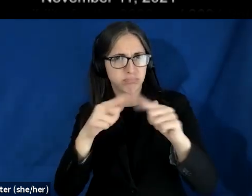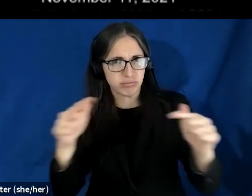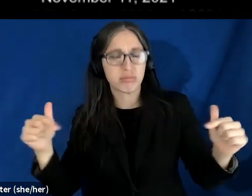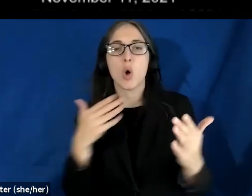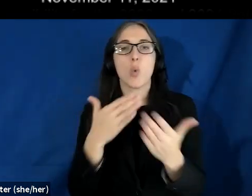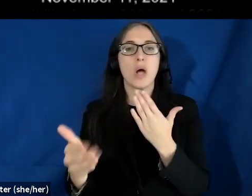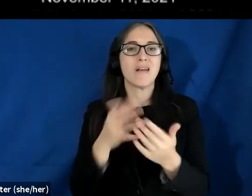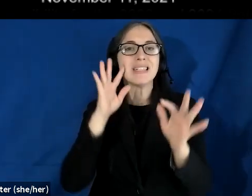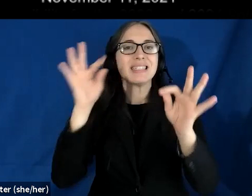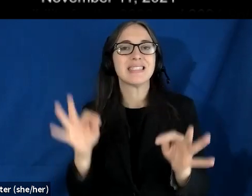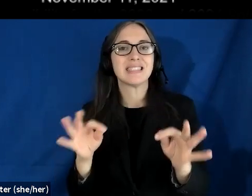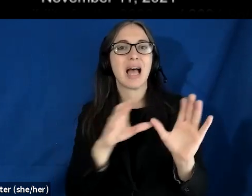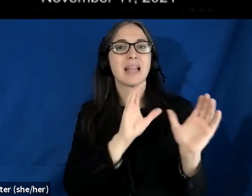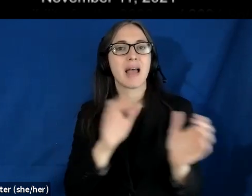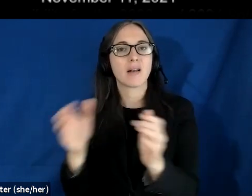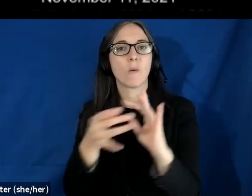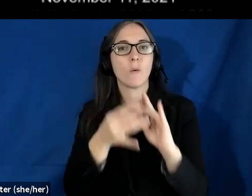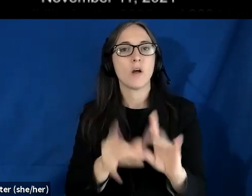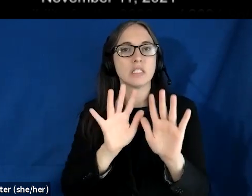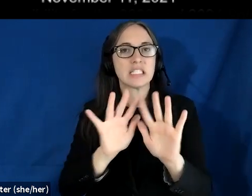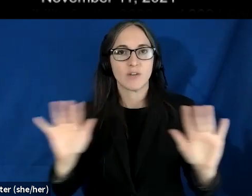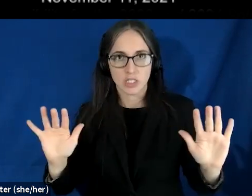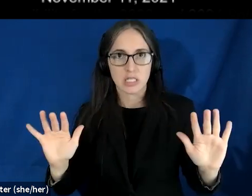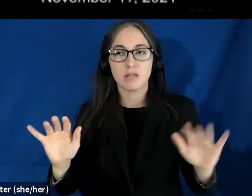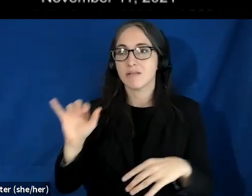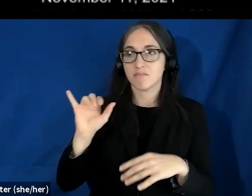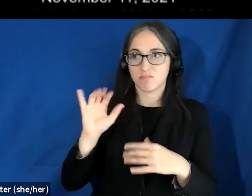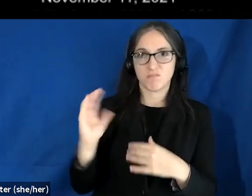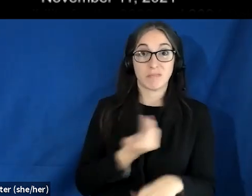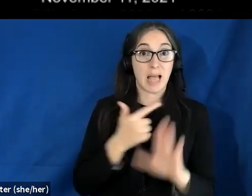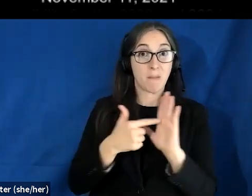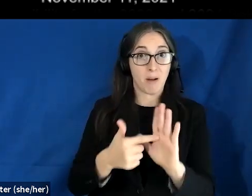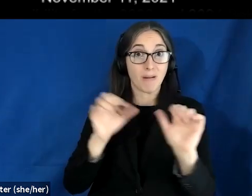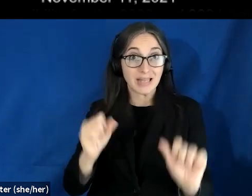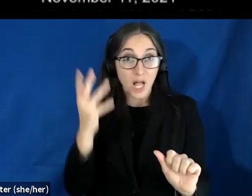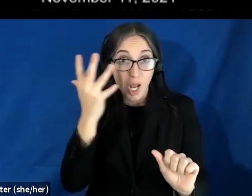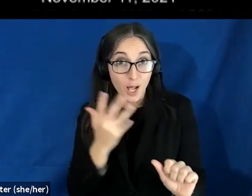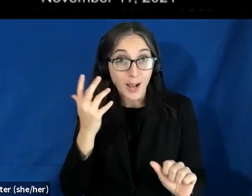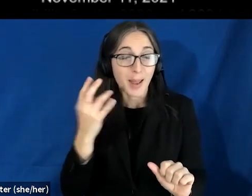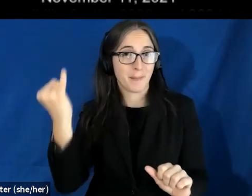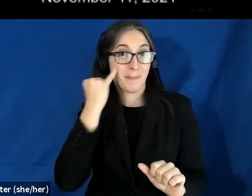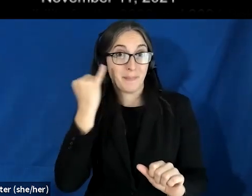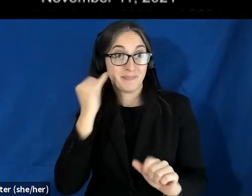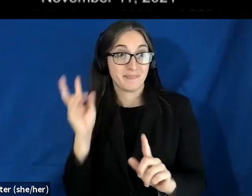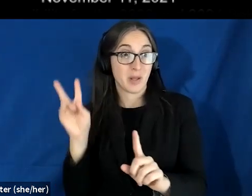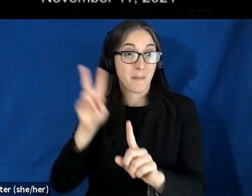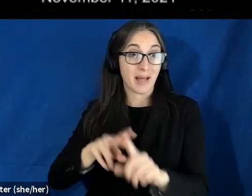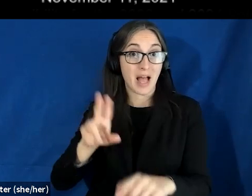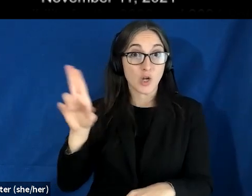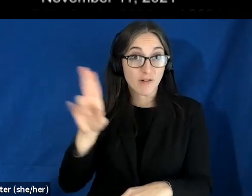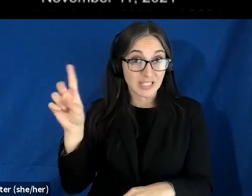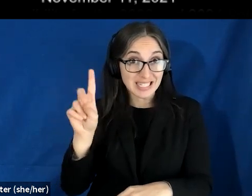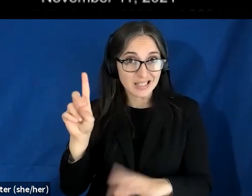of diversity. And so that's what our model could look like if we were applying universal design to